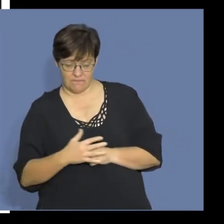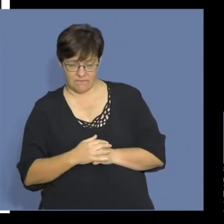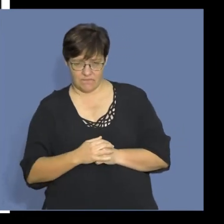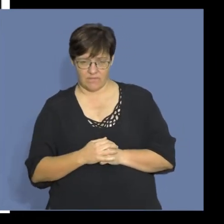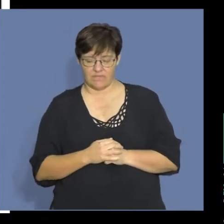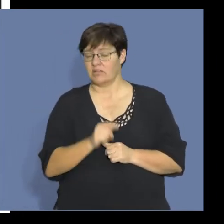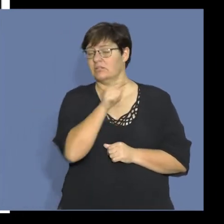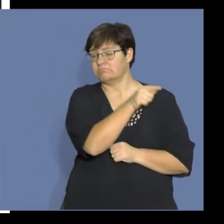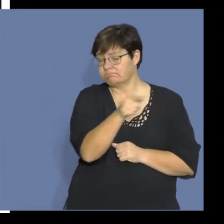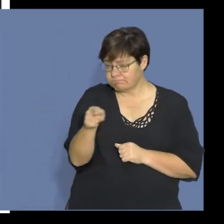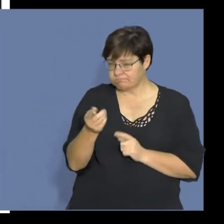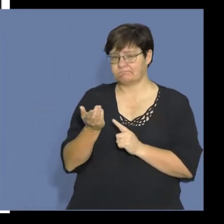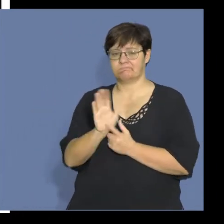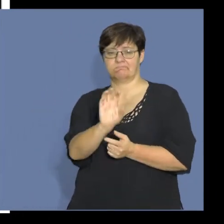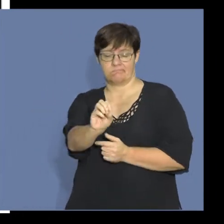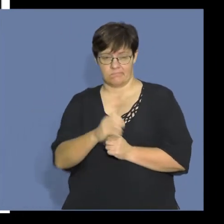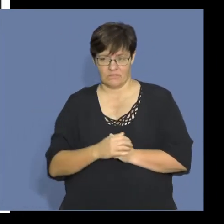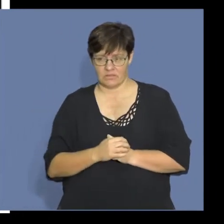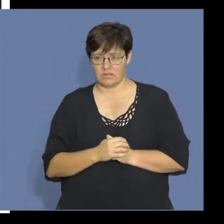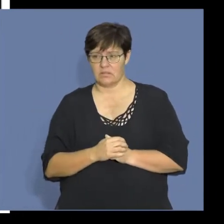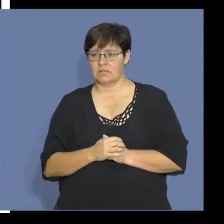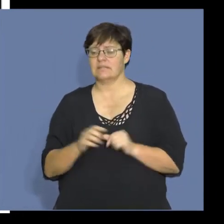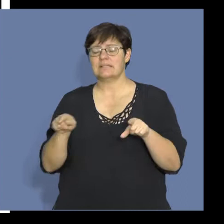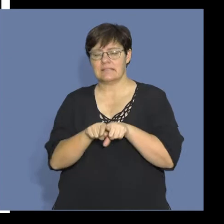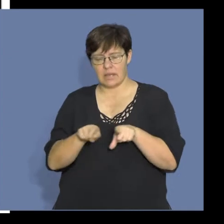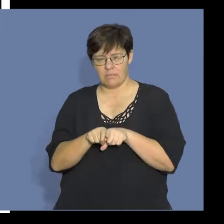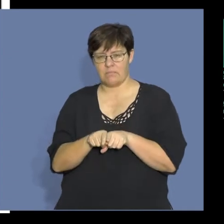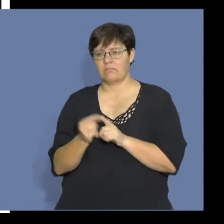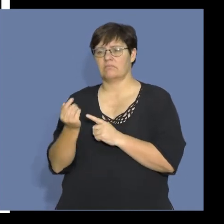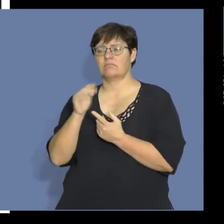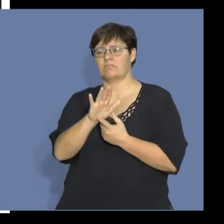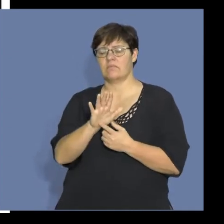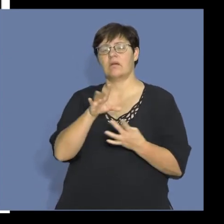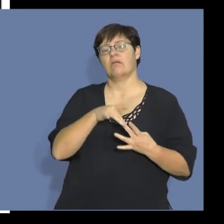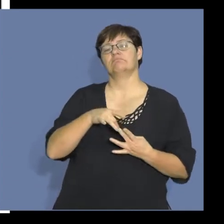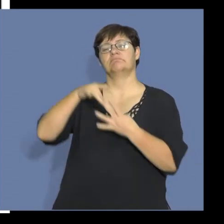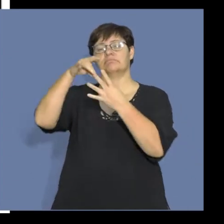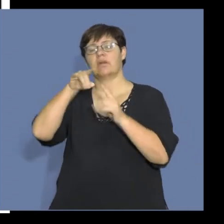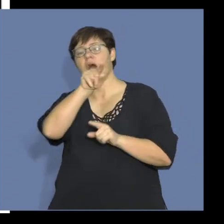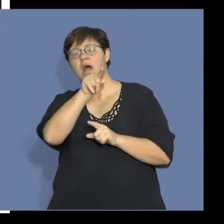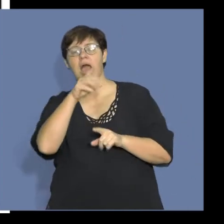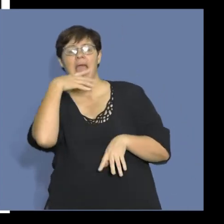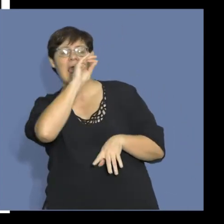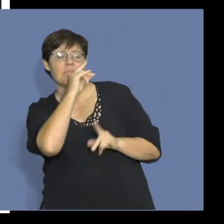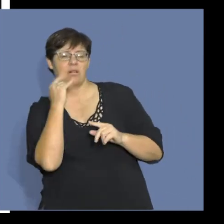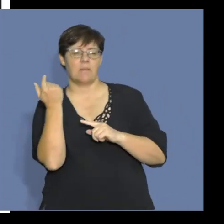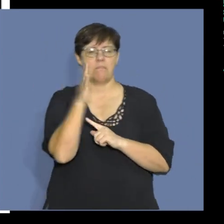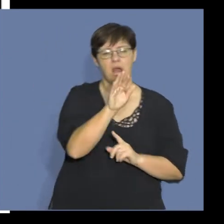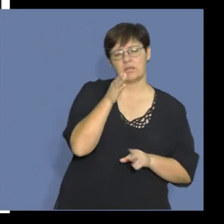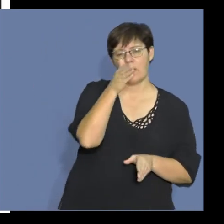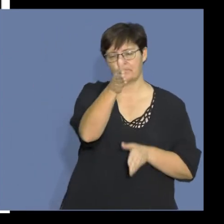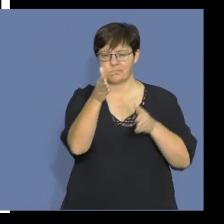biomes that have been indicated. Also on these are an illustration of the unique species of plants as well